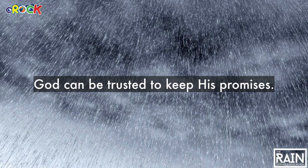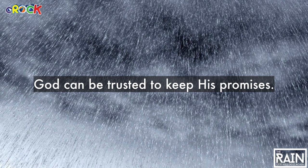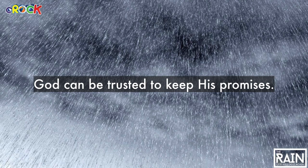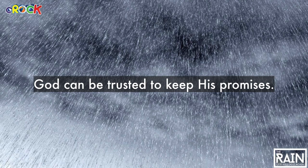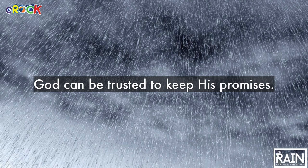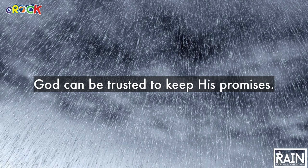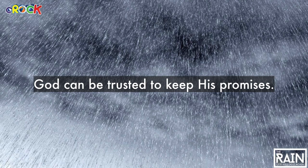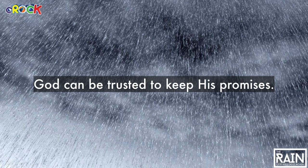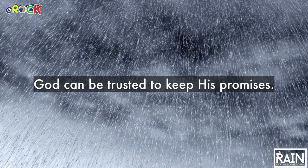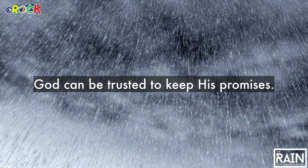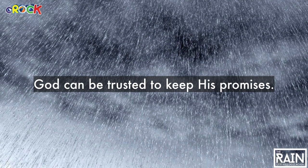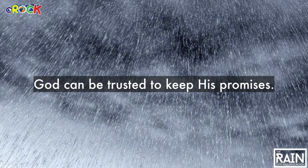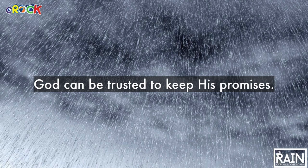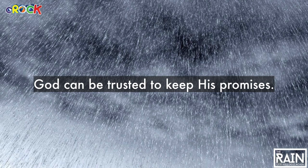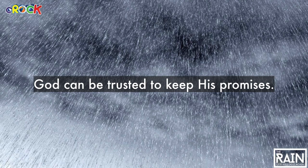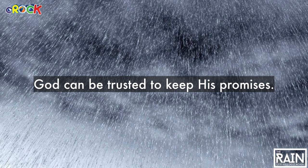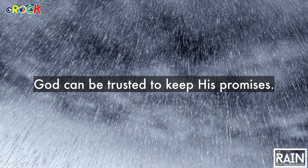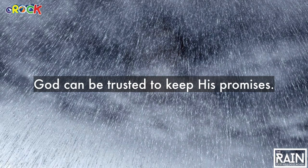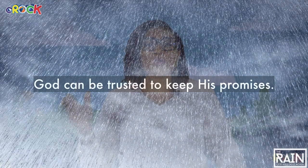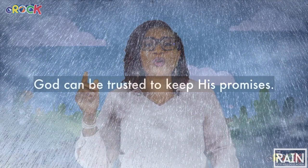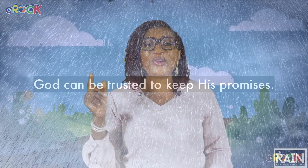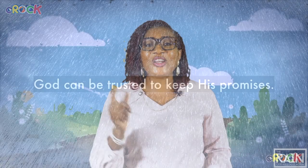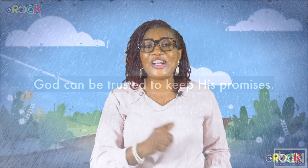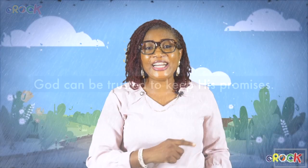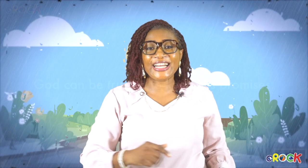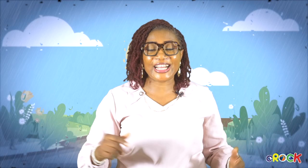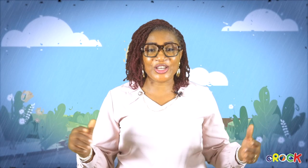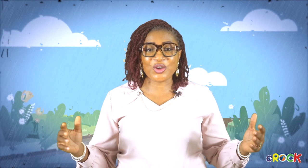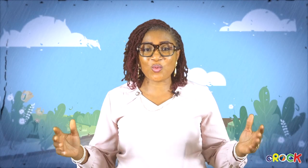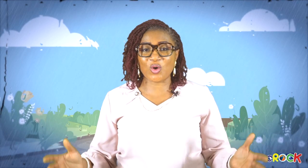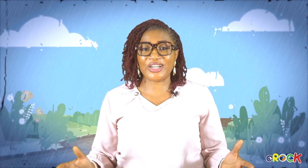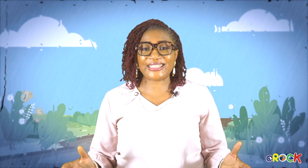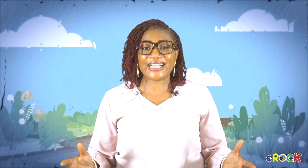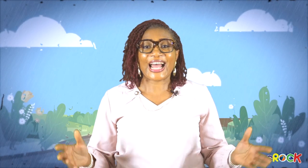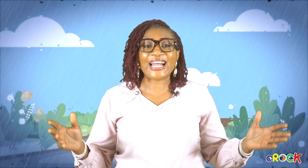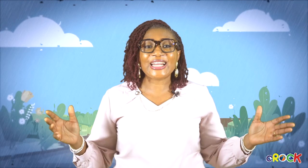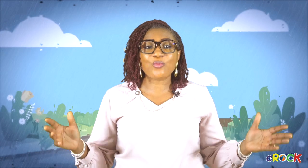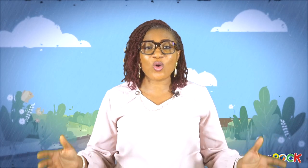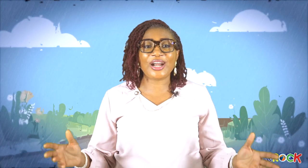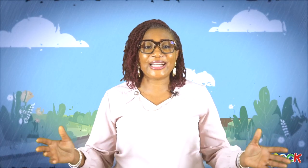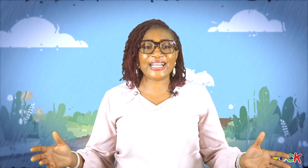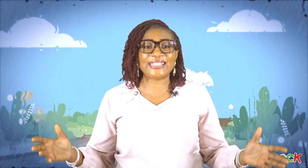his promises. Today, we'll be learning a new word, and the word is